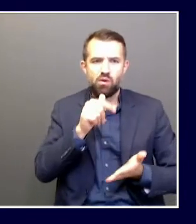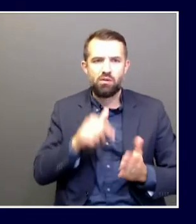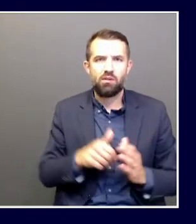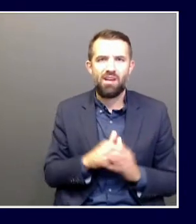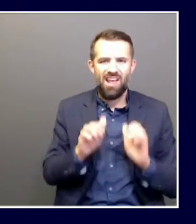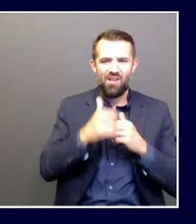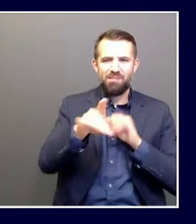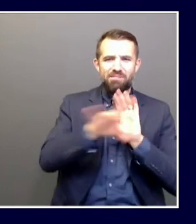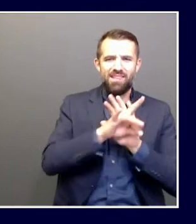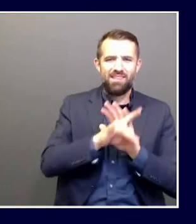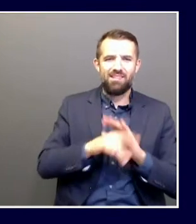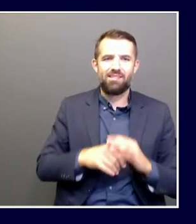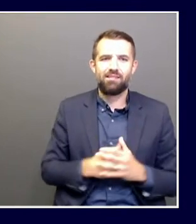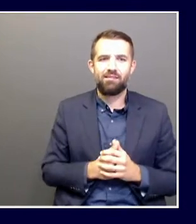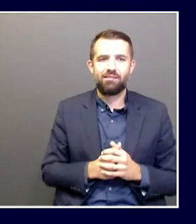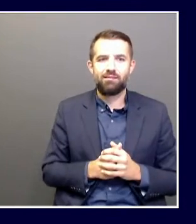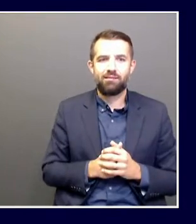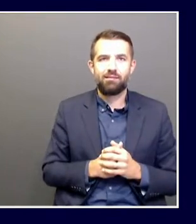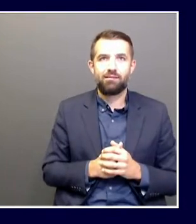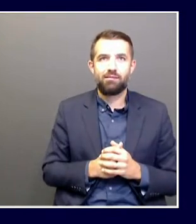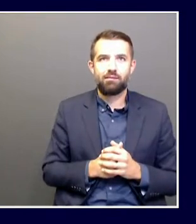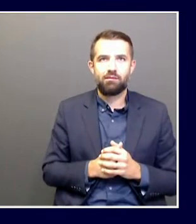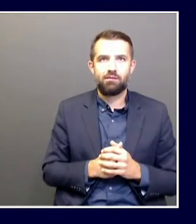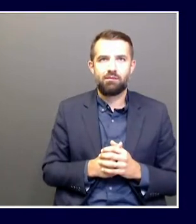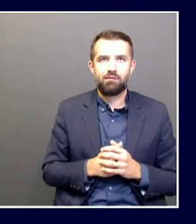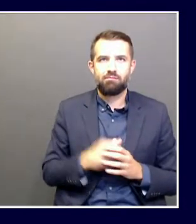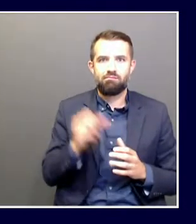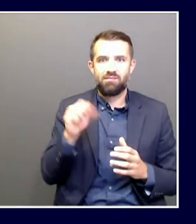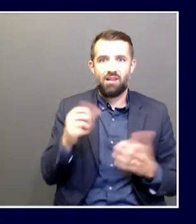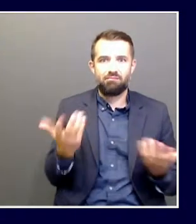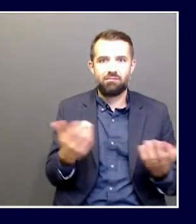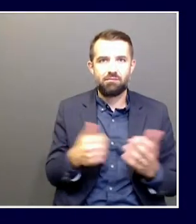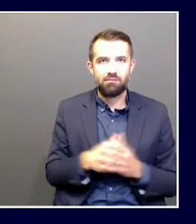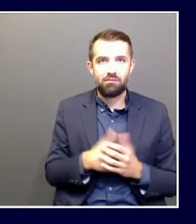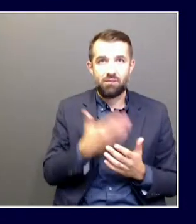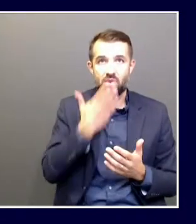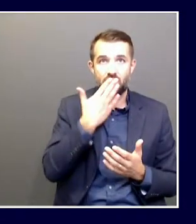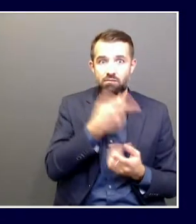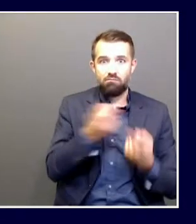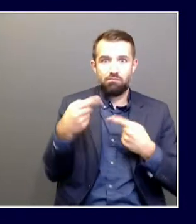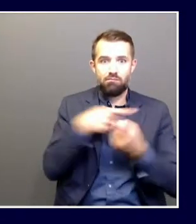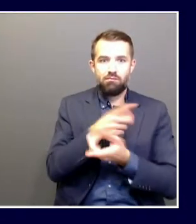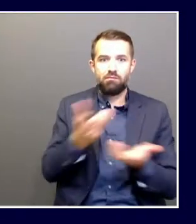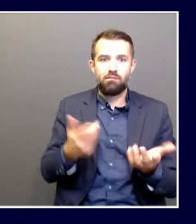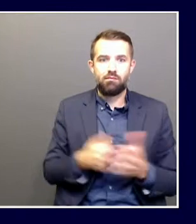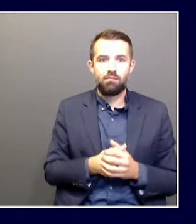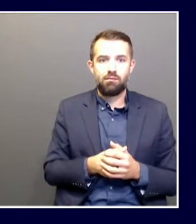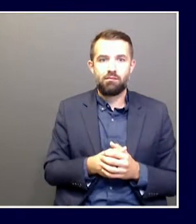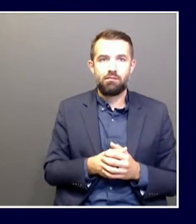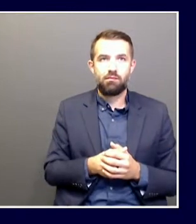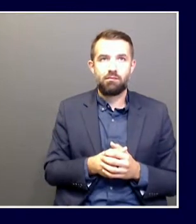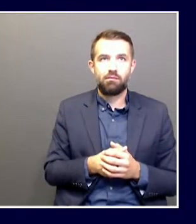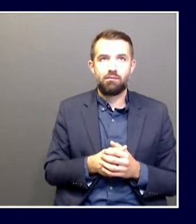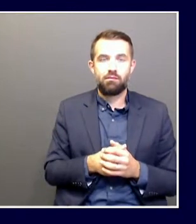I will so. Yeah. Go ahead, No. Dr. Shah. Yep. No, we don't think it is.